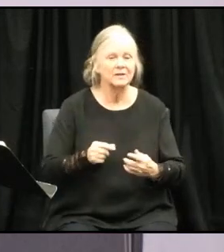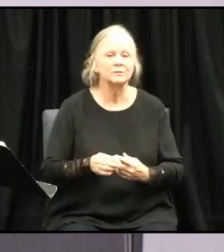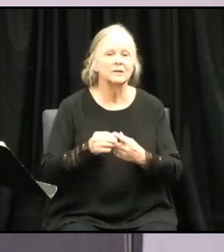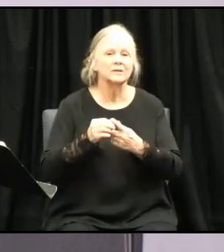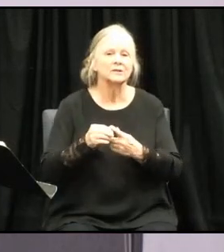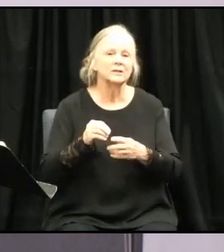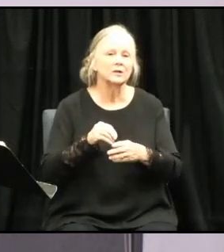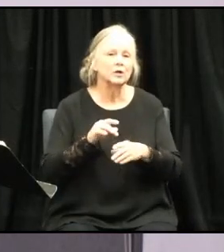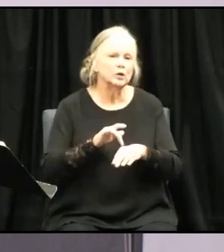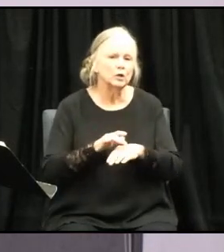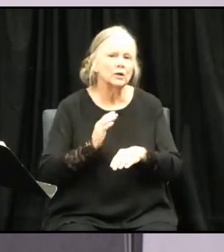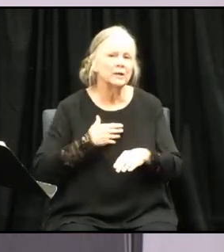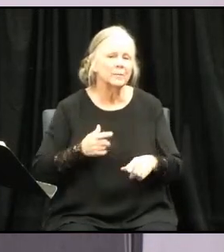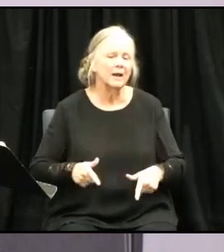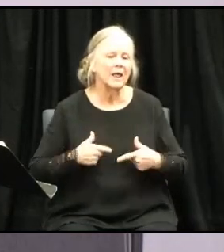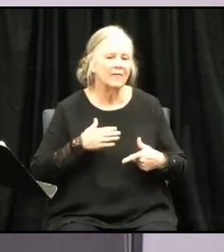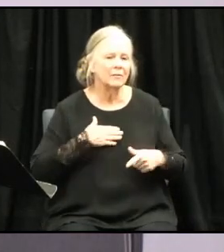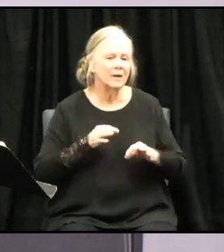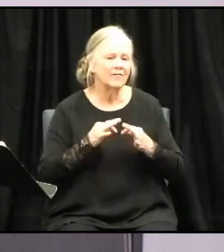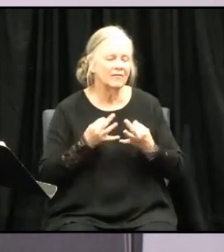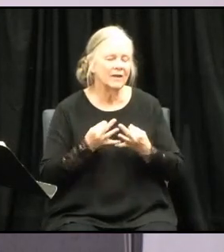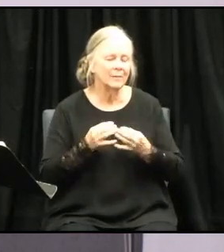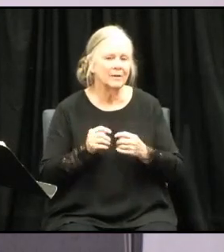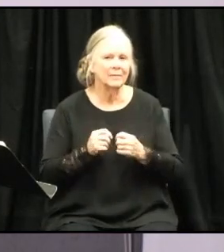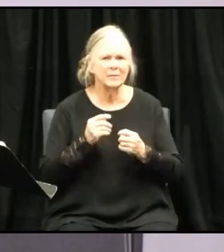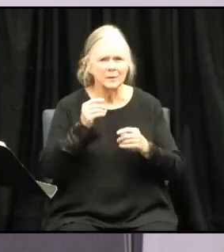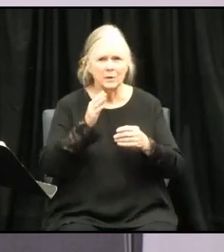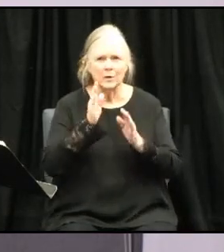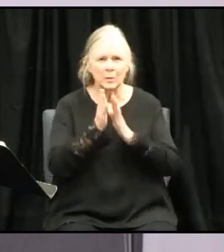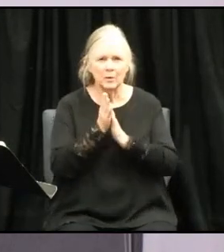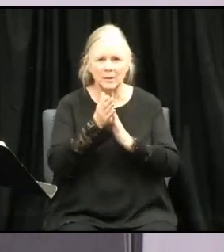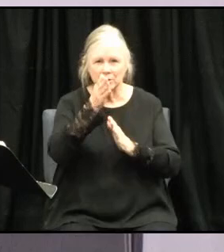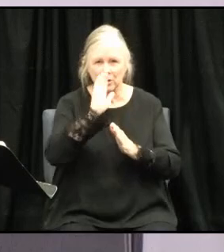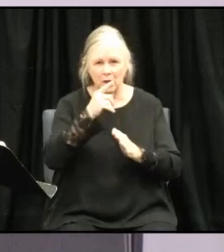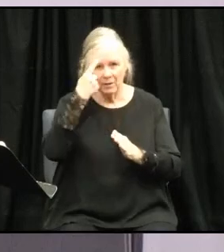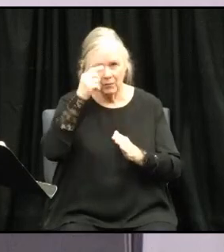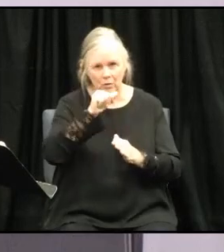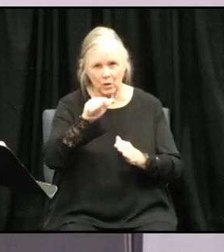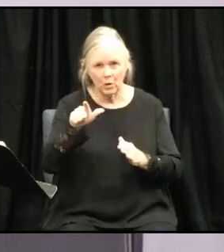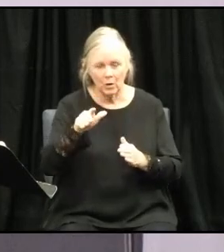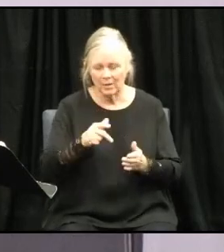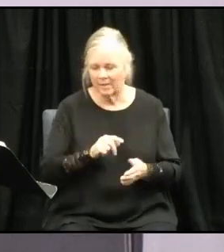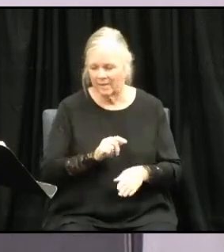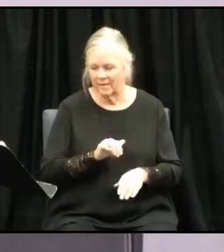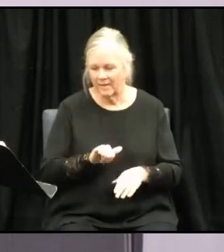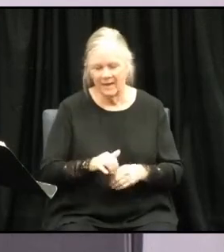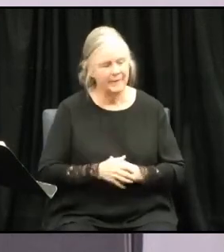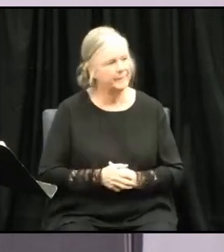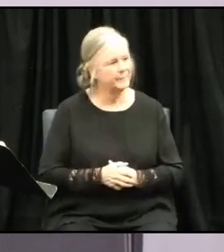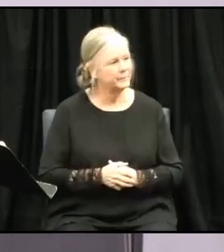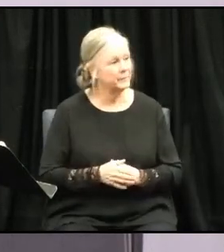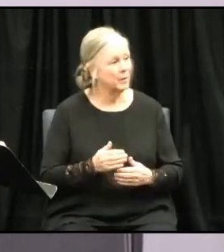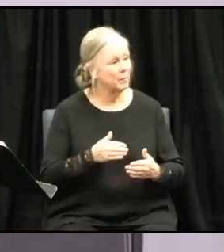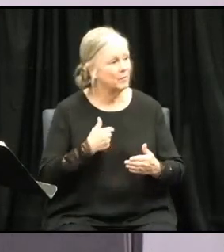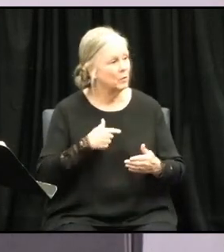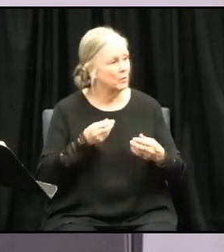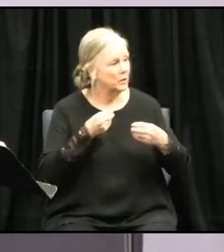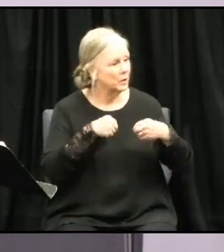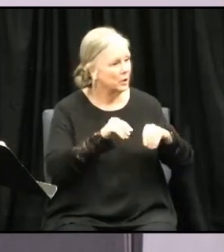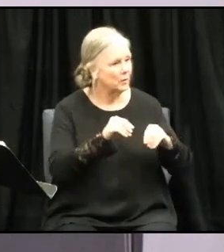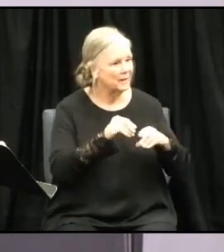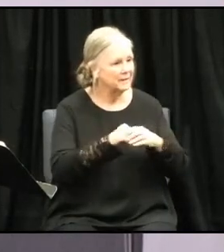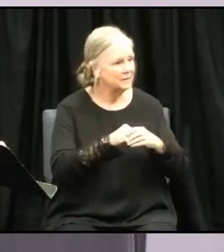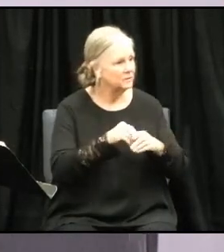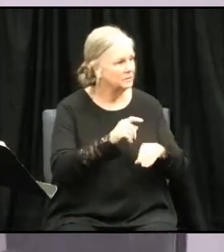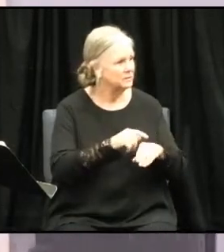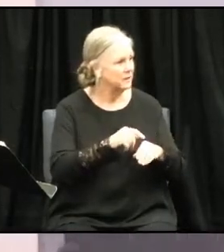together. And praise God for it all. With that, before we go into the time in God's